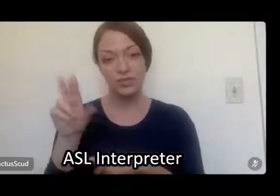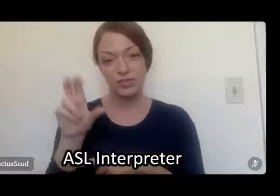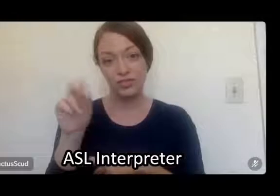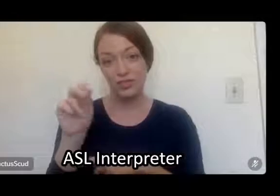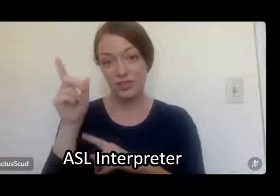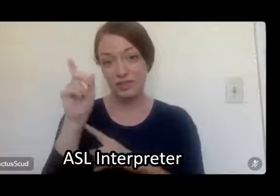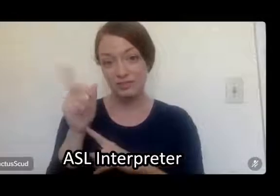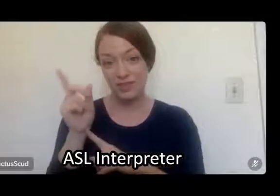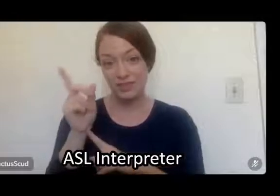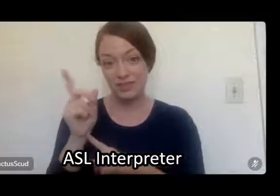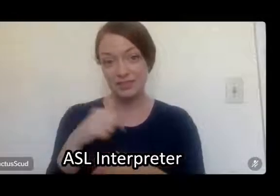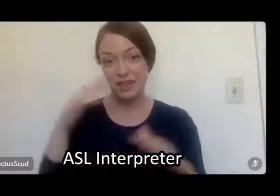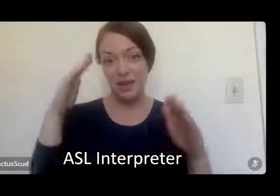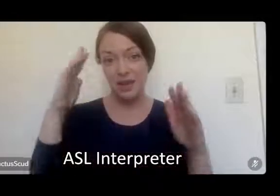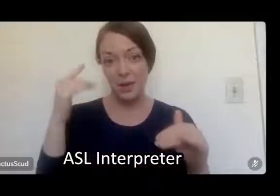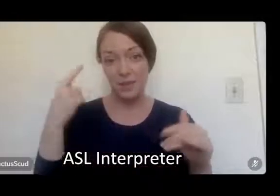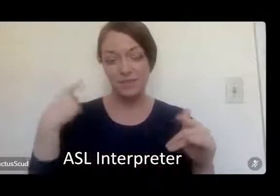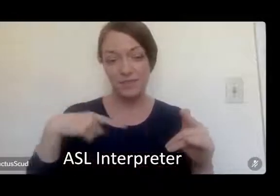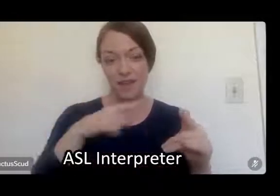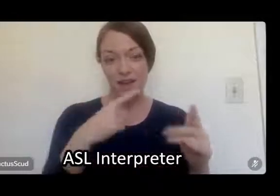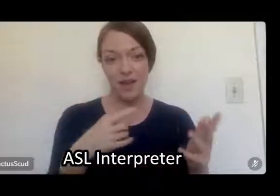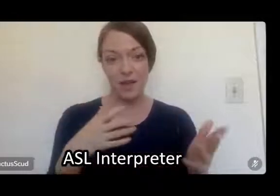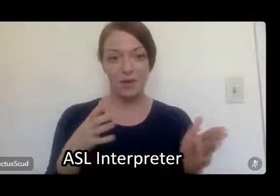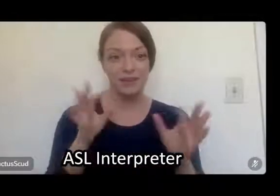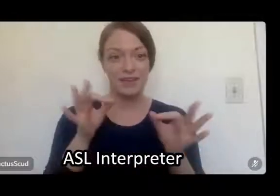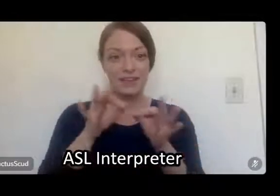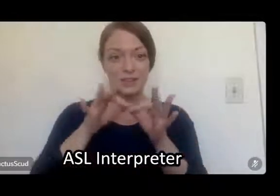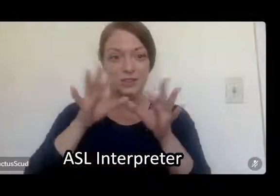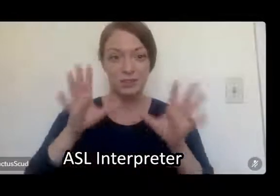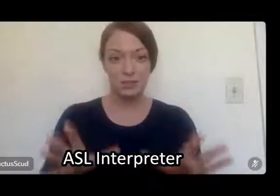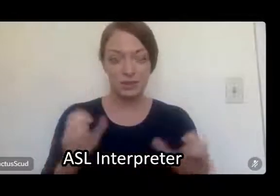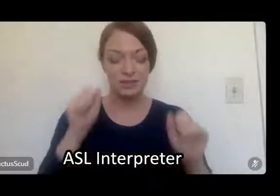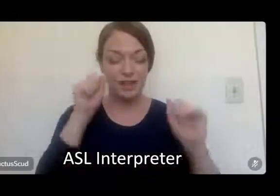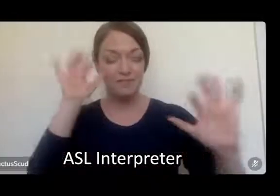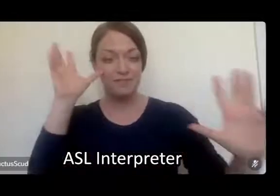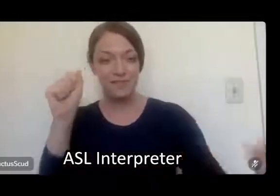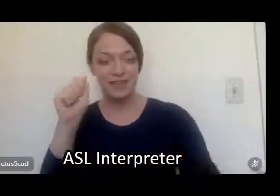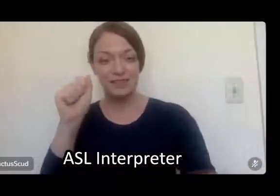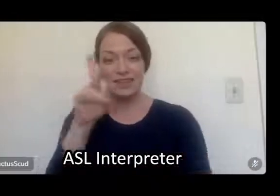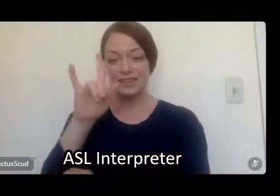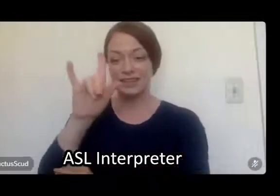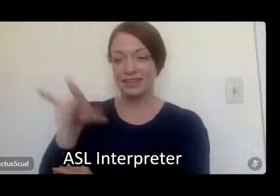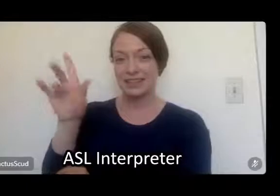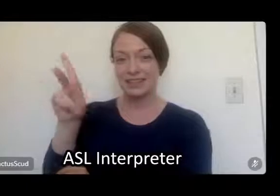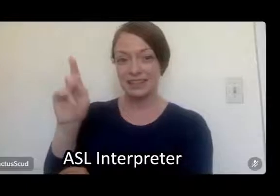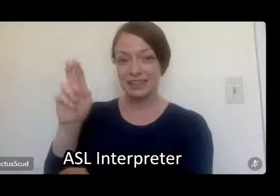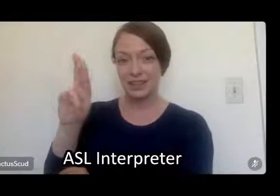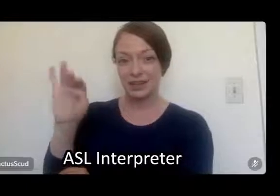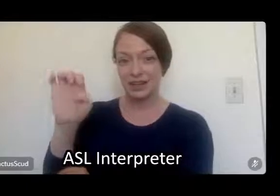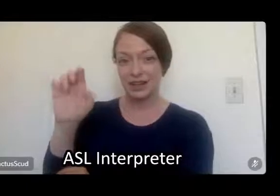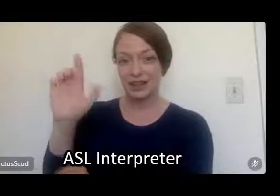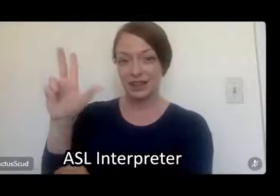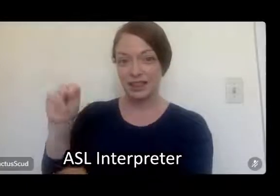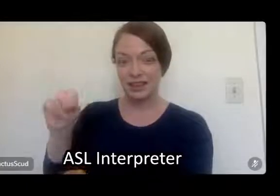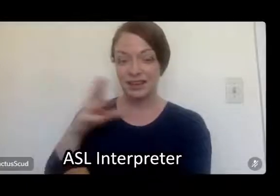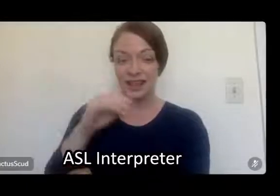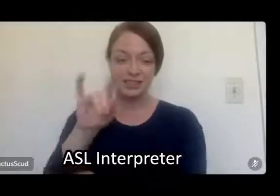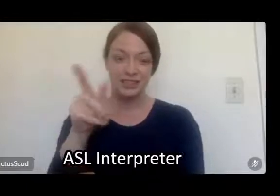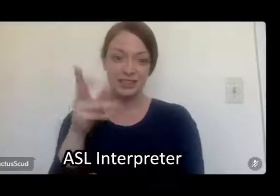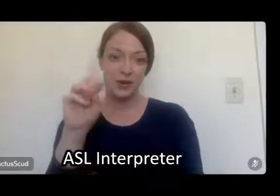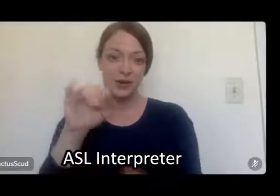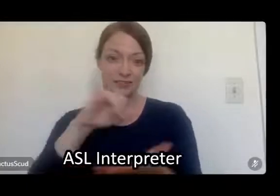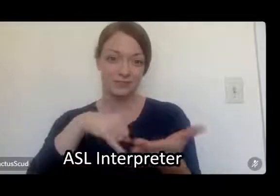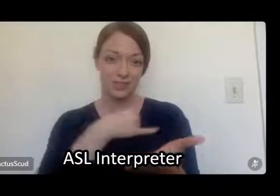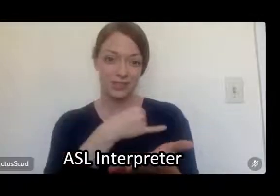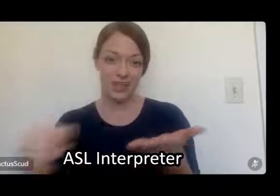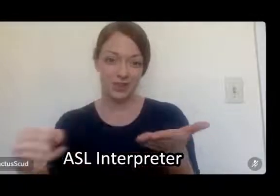hope our interpreters, Kerry, Ellen, and Jared, who are amazing, thank you for covering this event. If you need